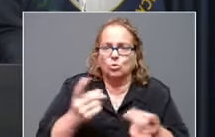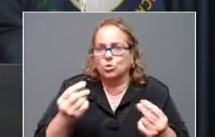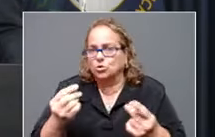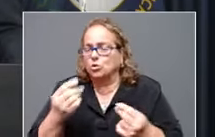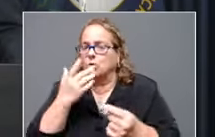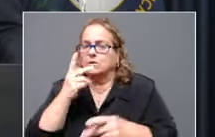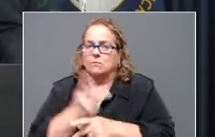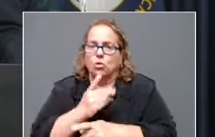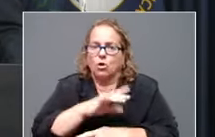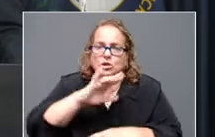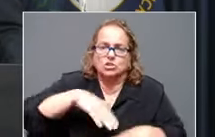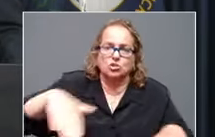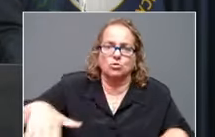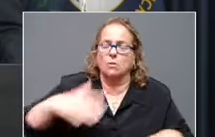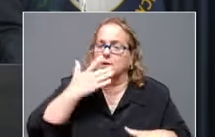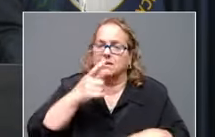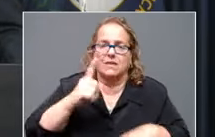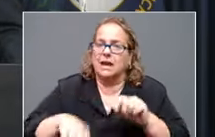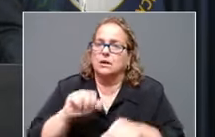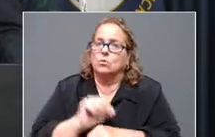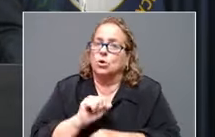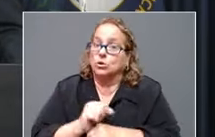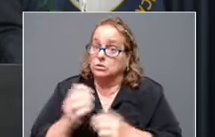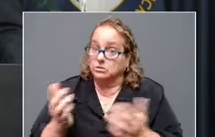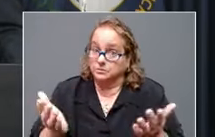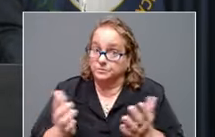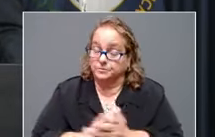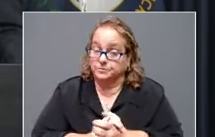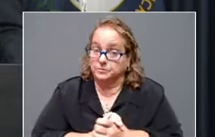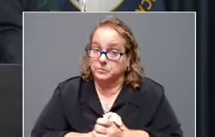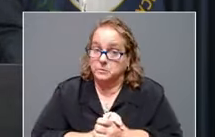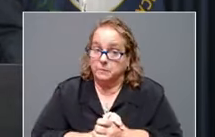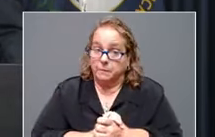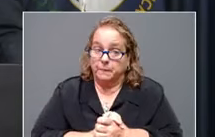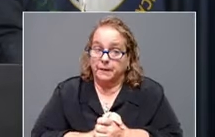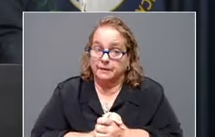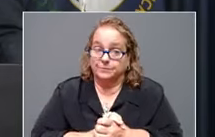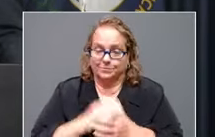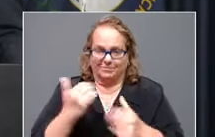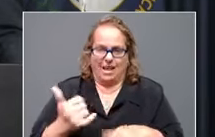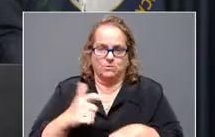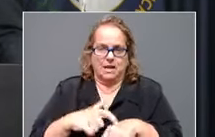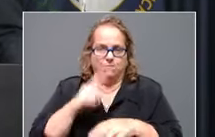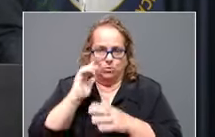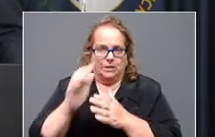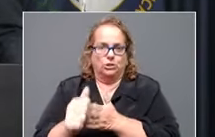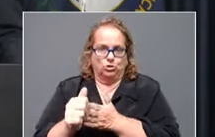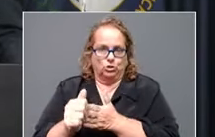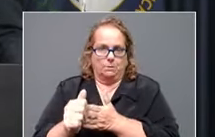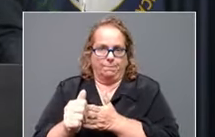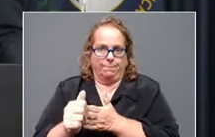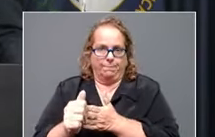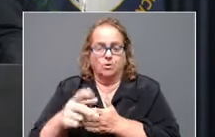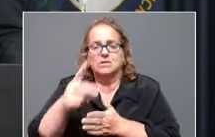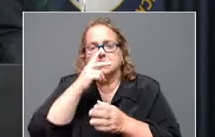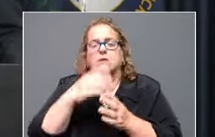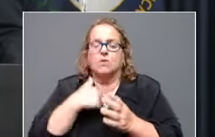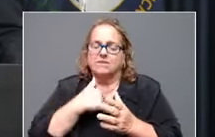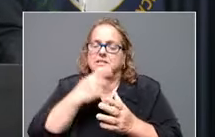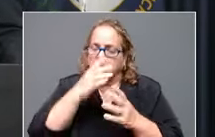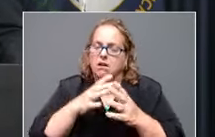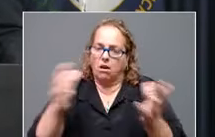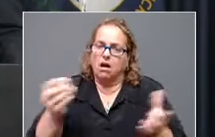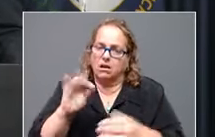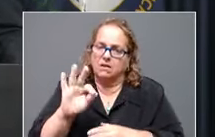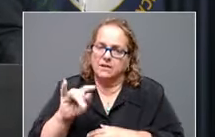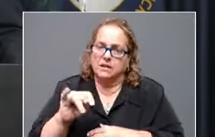getting the education. Again, now's the time for leadership. And we've seen a lot of it. And in